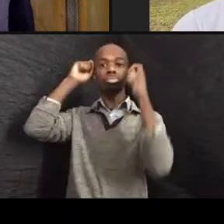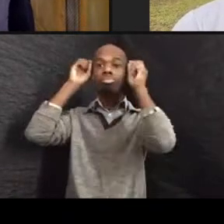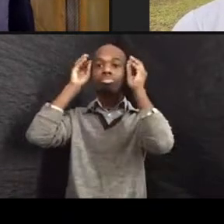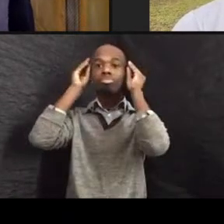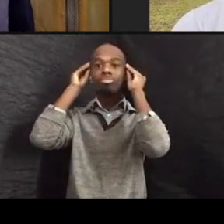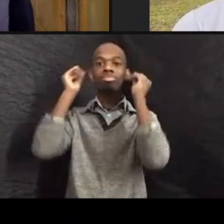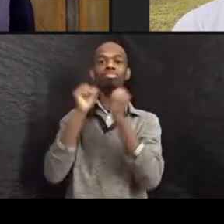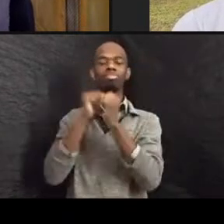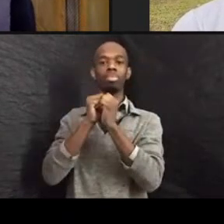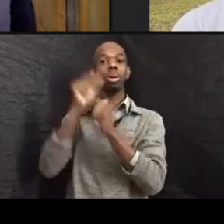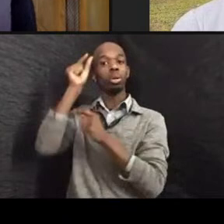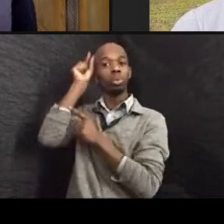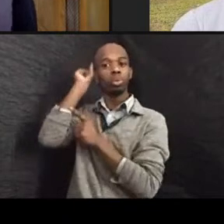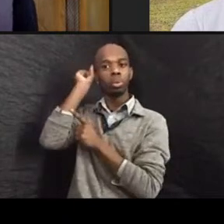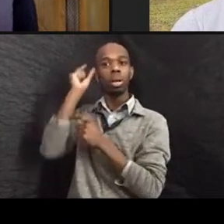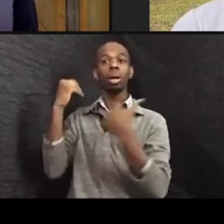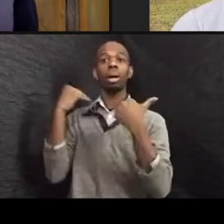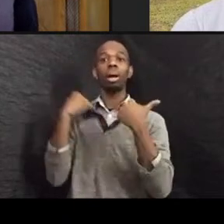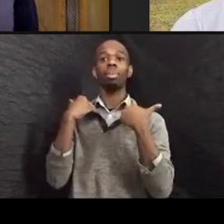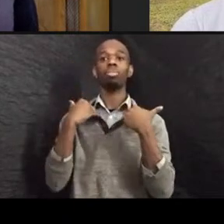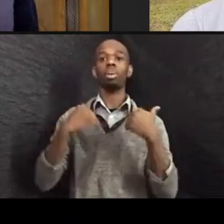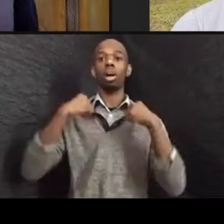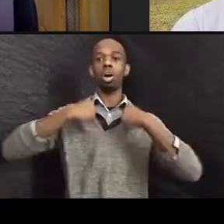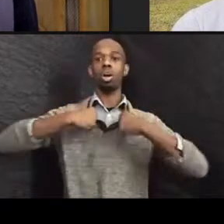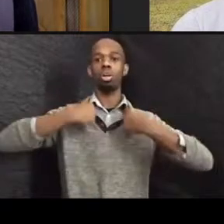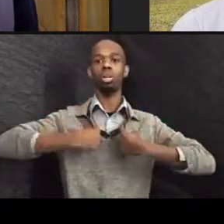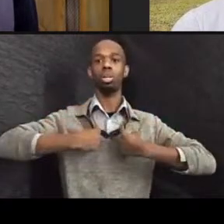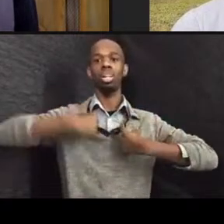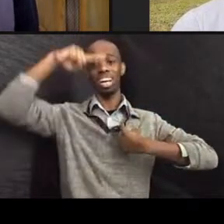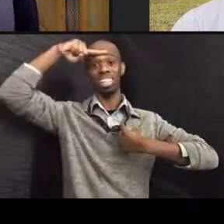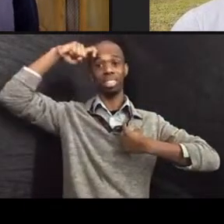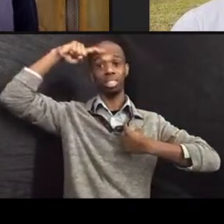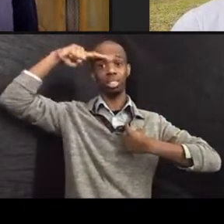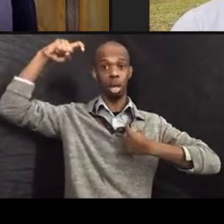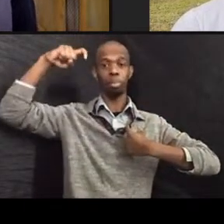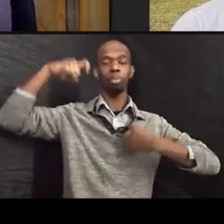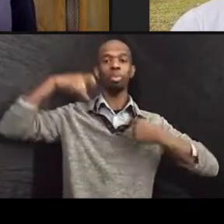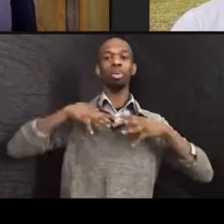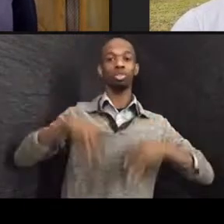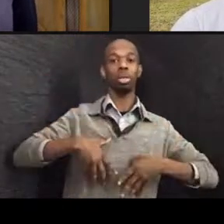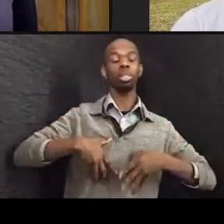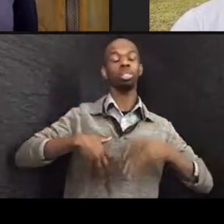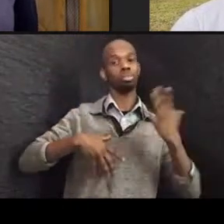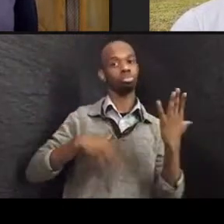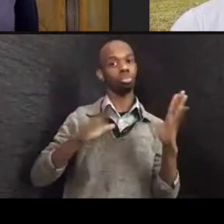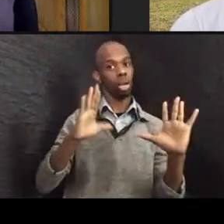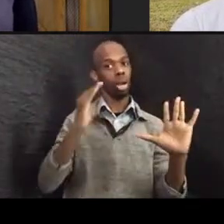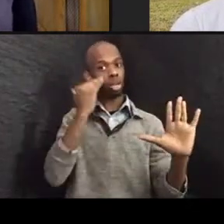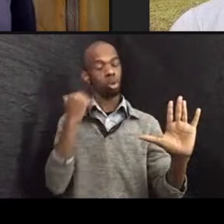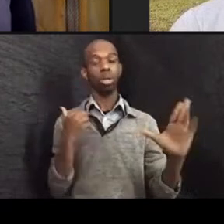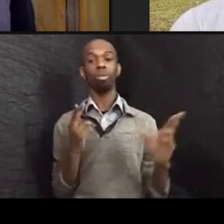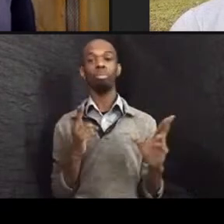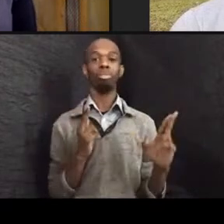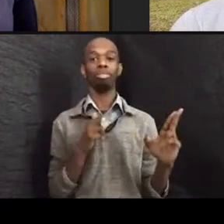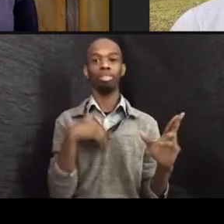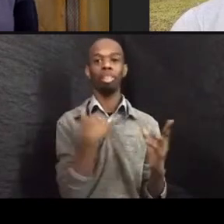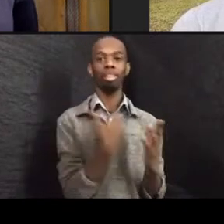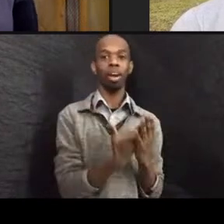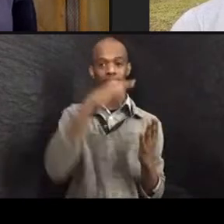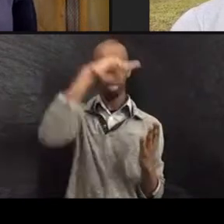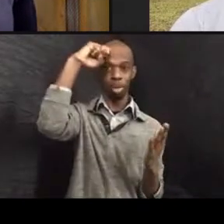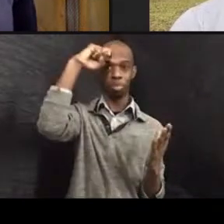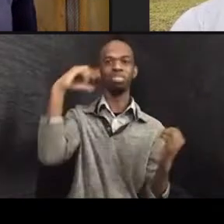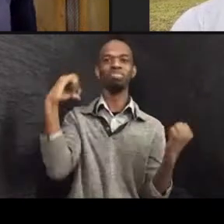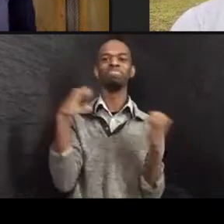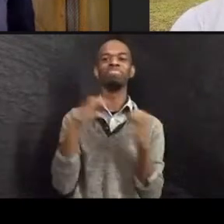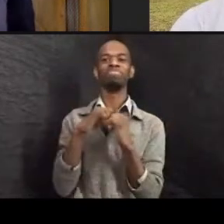and peach-flowered summer dress. Yes, I'm pushing the seasons, y'all, with sterling silver giant hoop earrings. I am the granddaughter